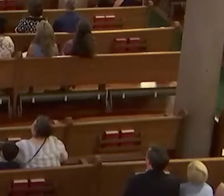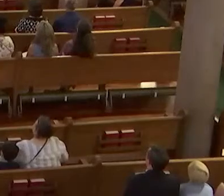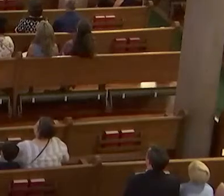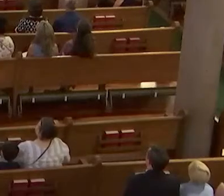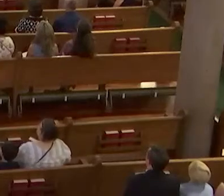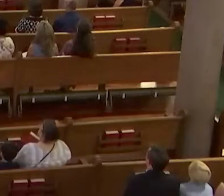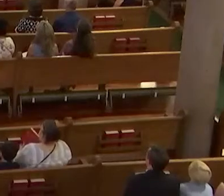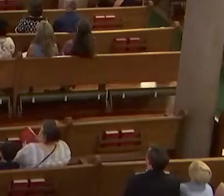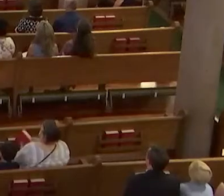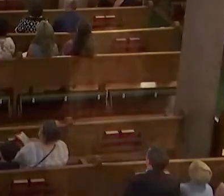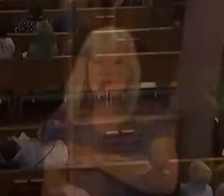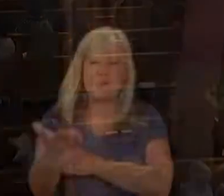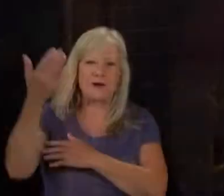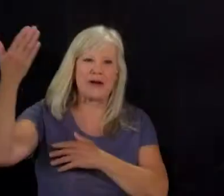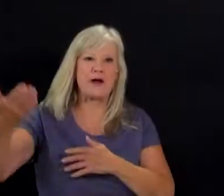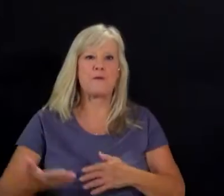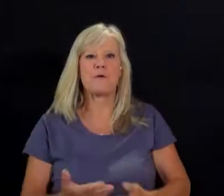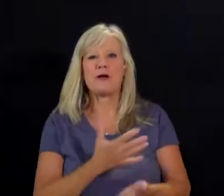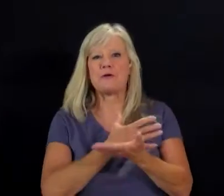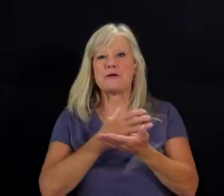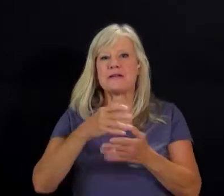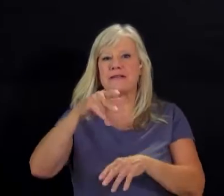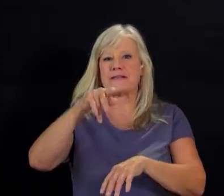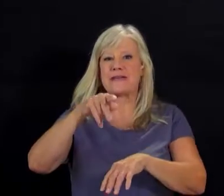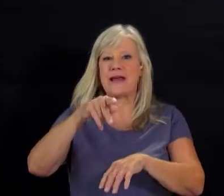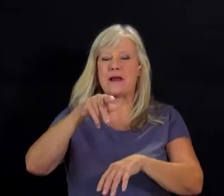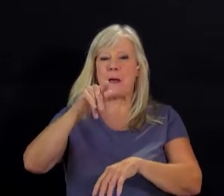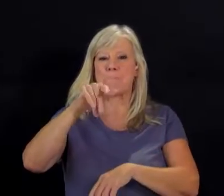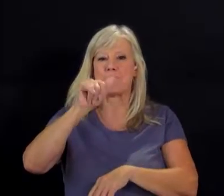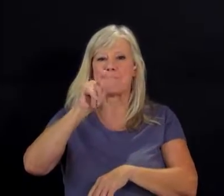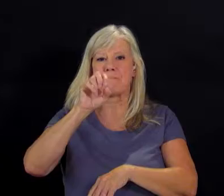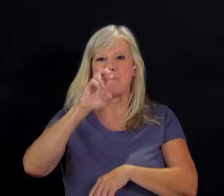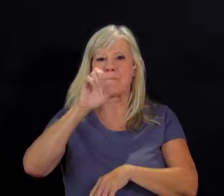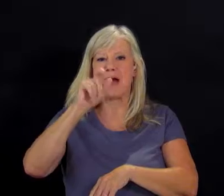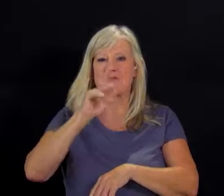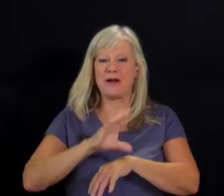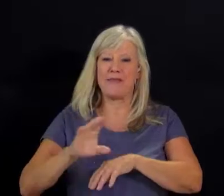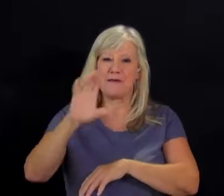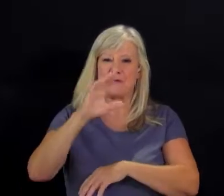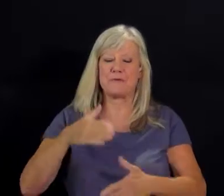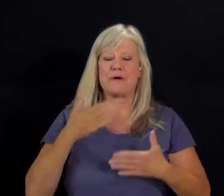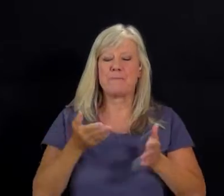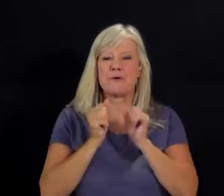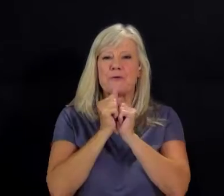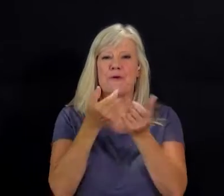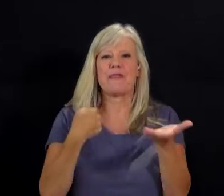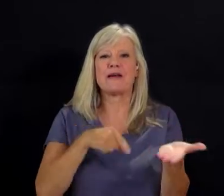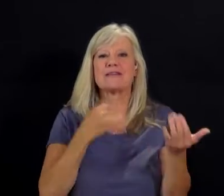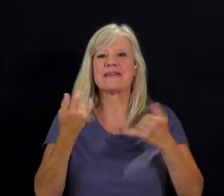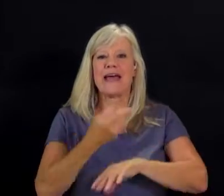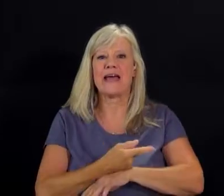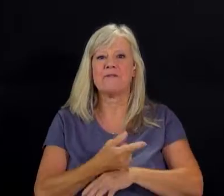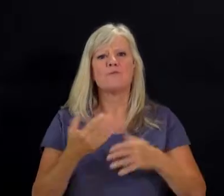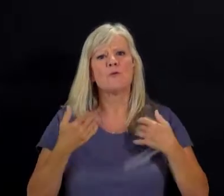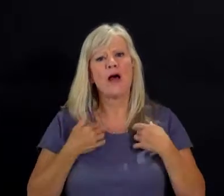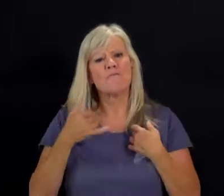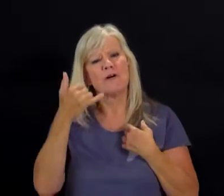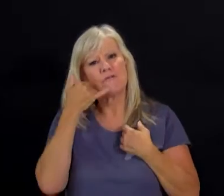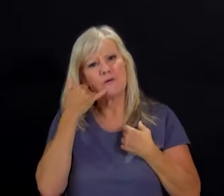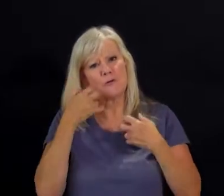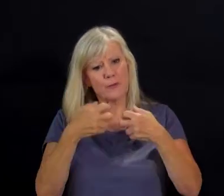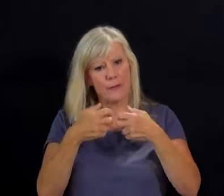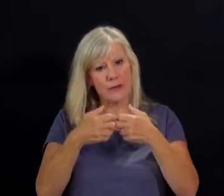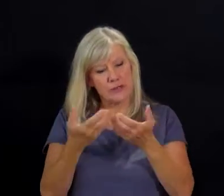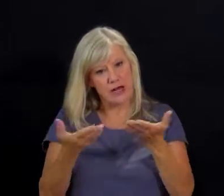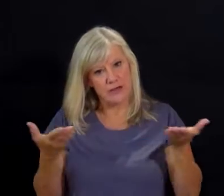Good morning. Welcome to St. Patrick Cathedral. We're glad to have you with us today. If you have a cell phone or other electronic